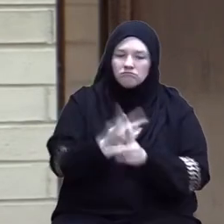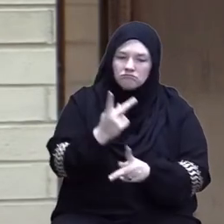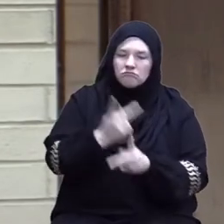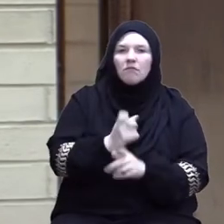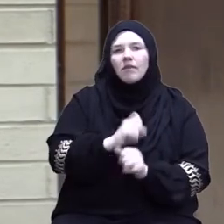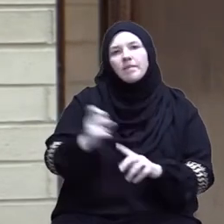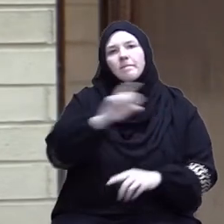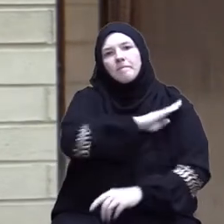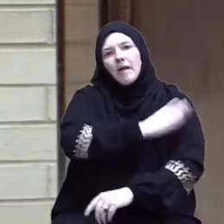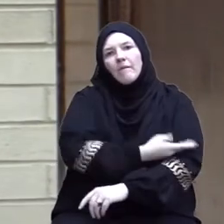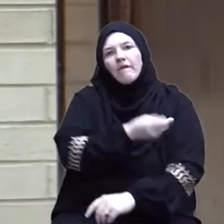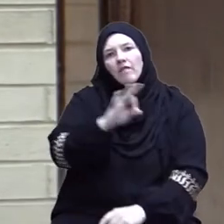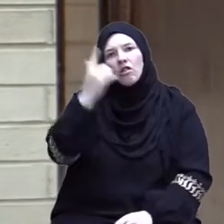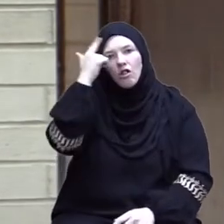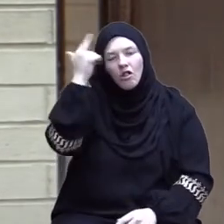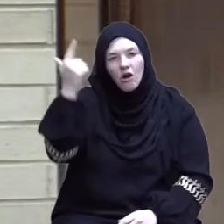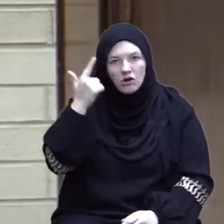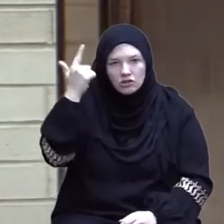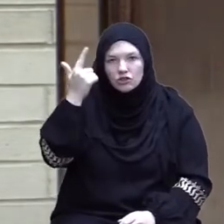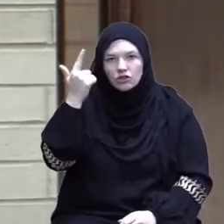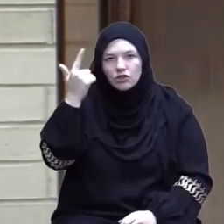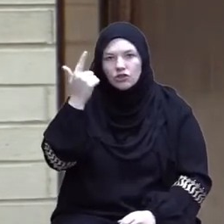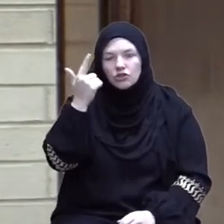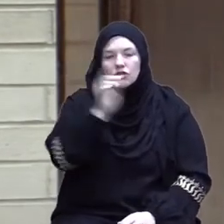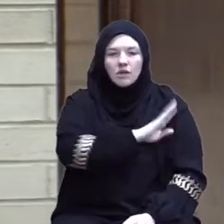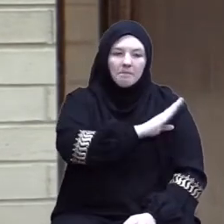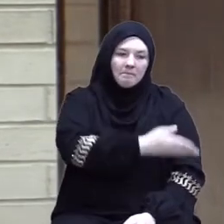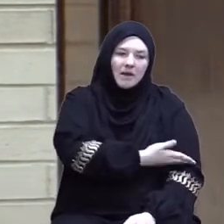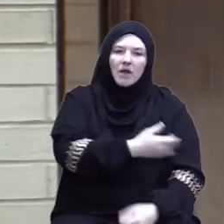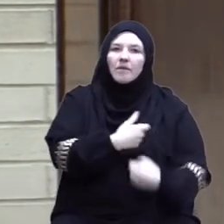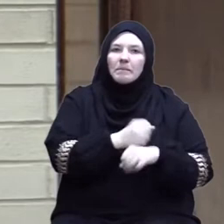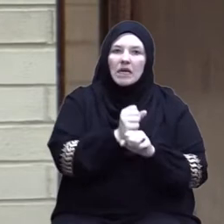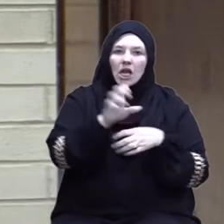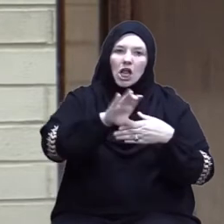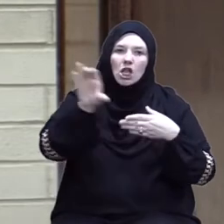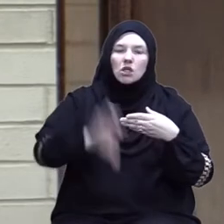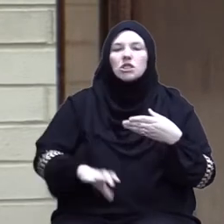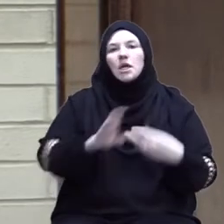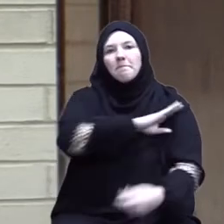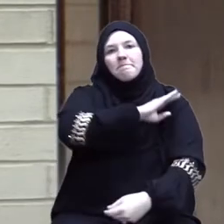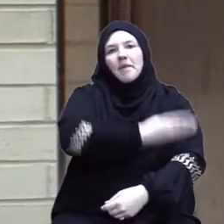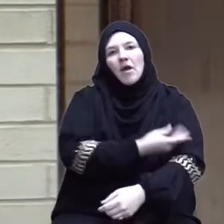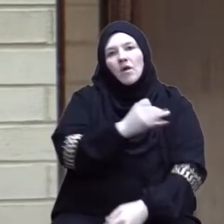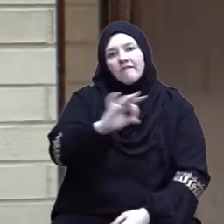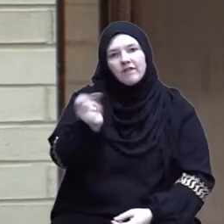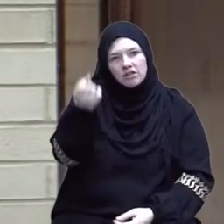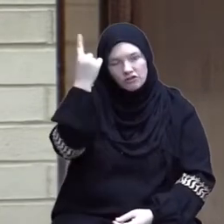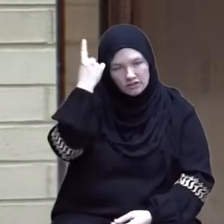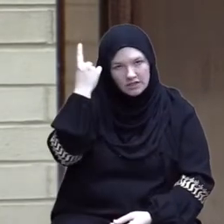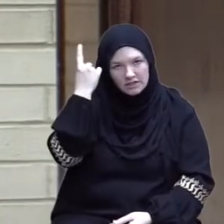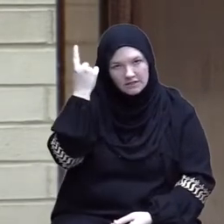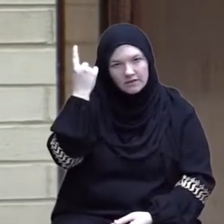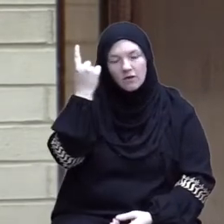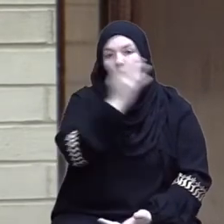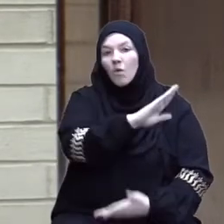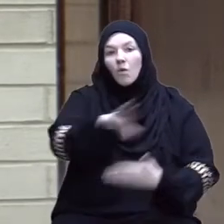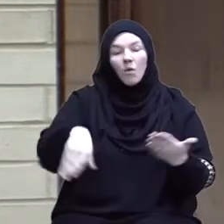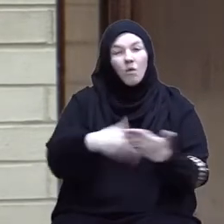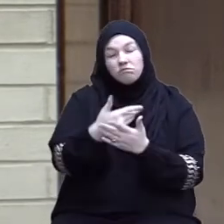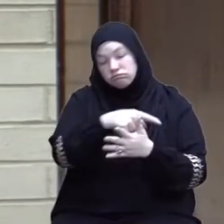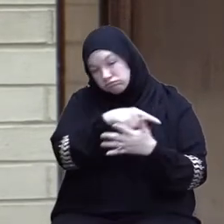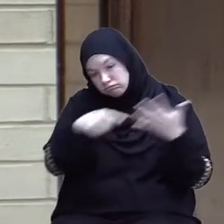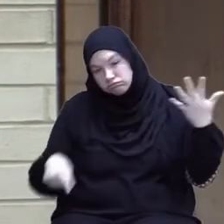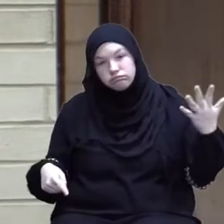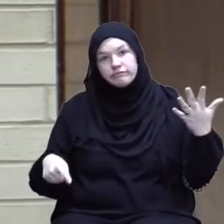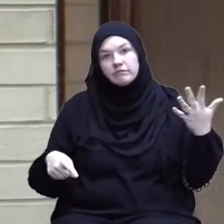of logic and the power of driving at conclusions and the power of understanding. All of these powers